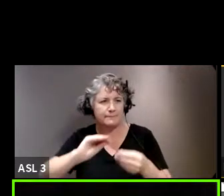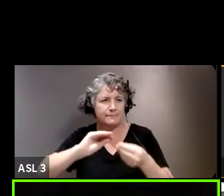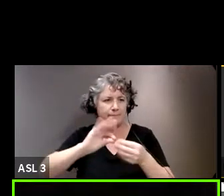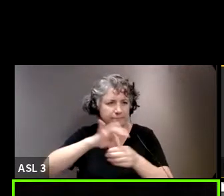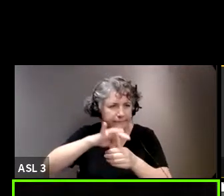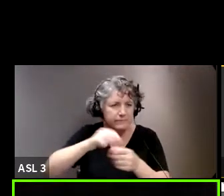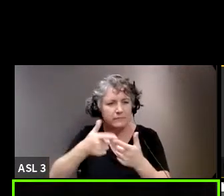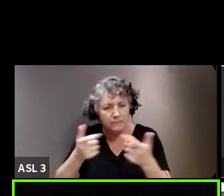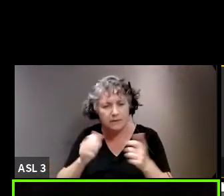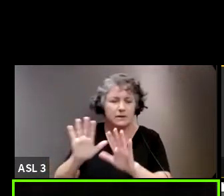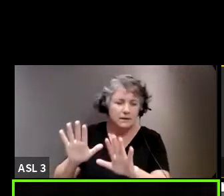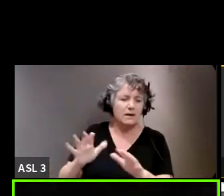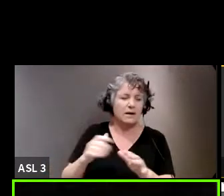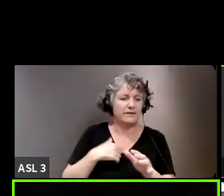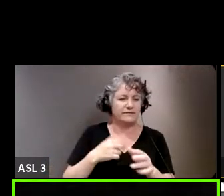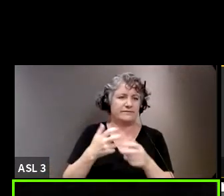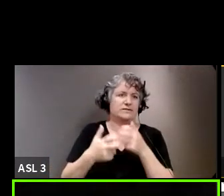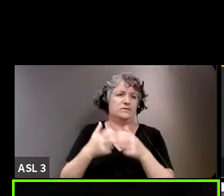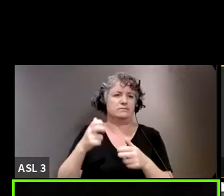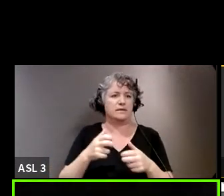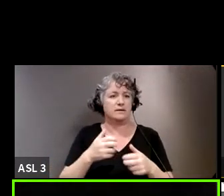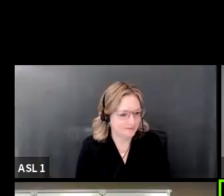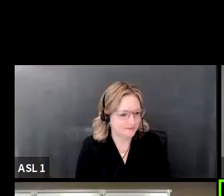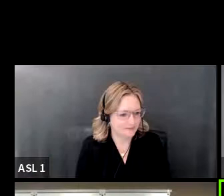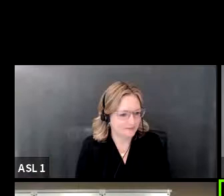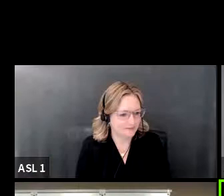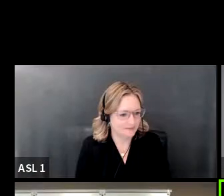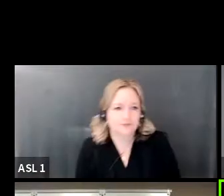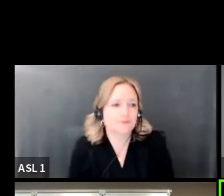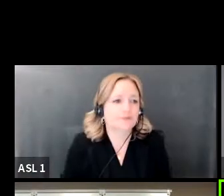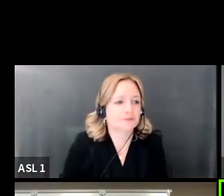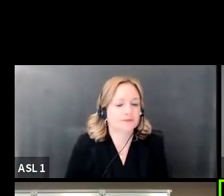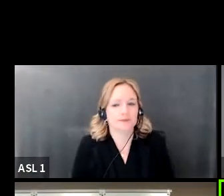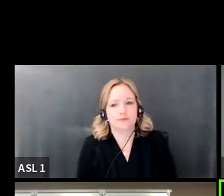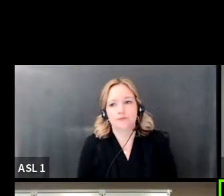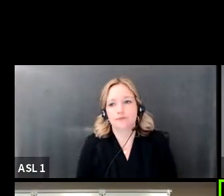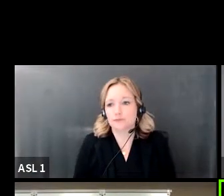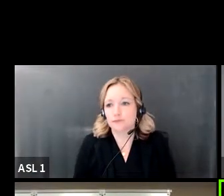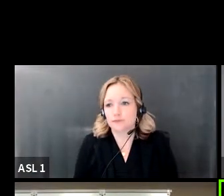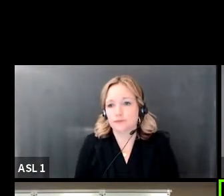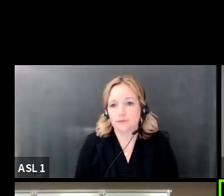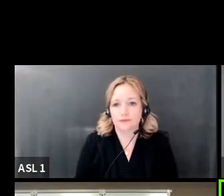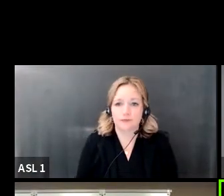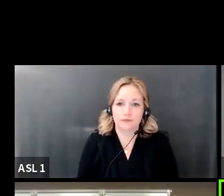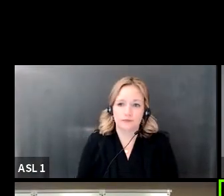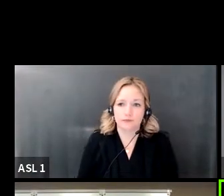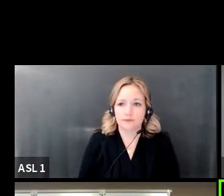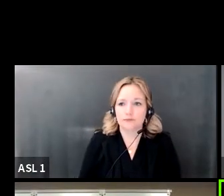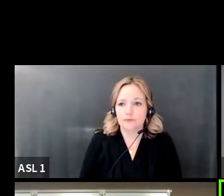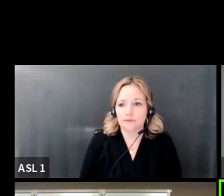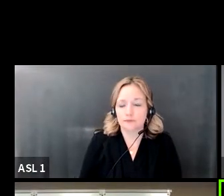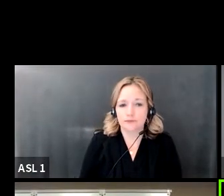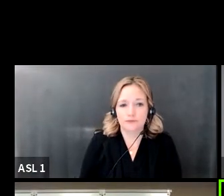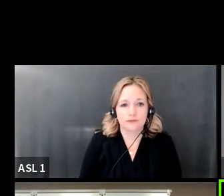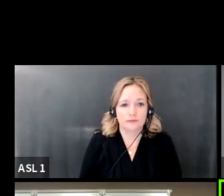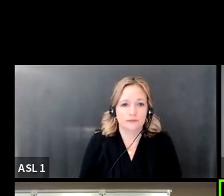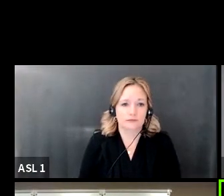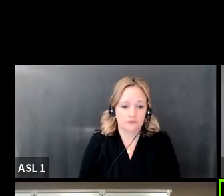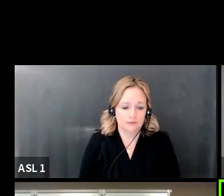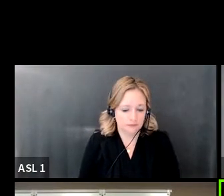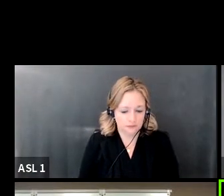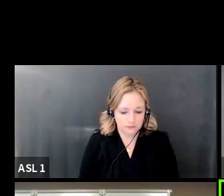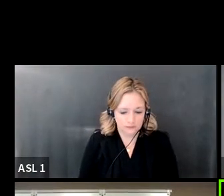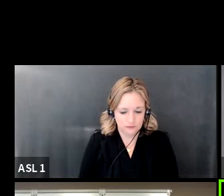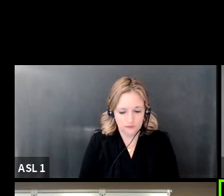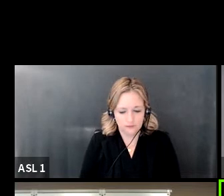that member suede remember norman others uh you know it might be very beneficial if we could arrange for some